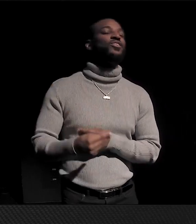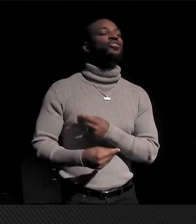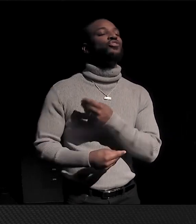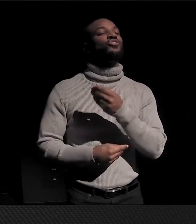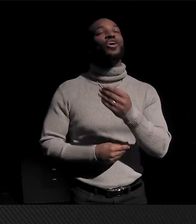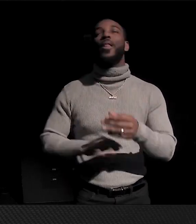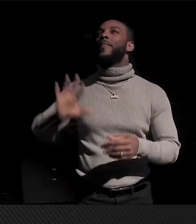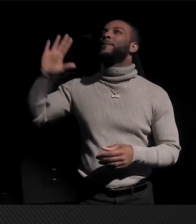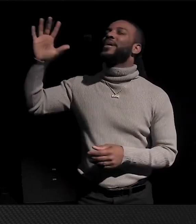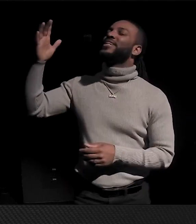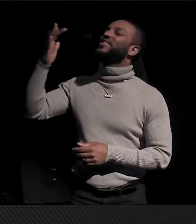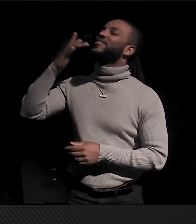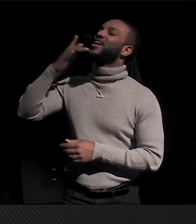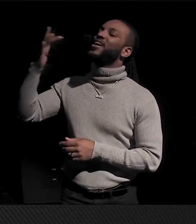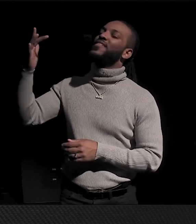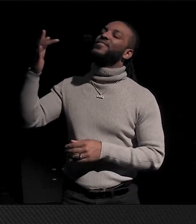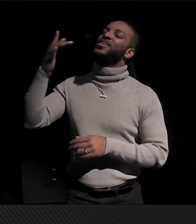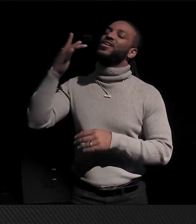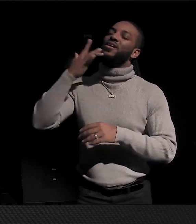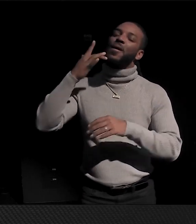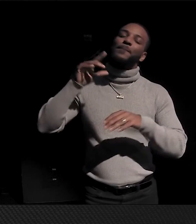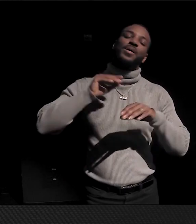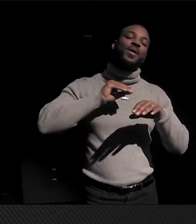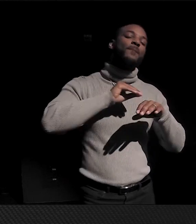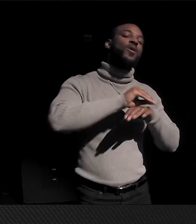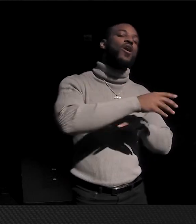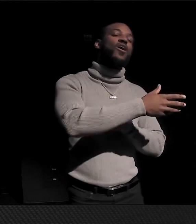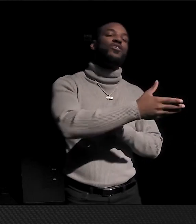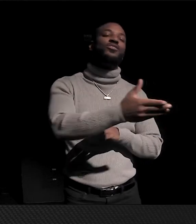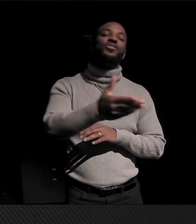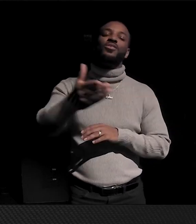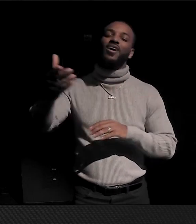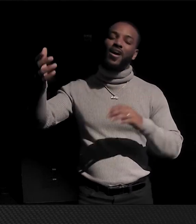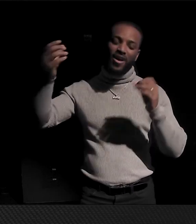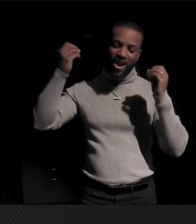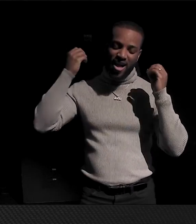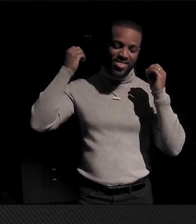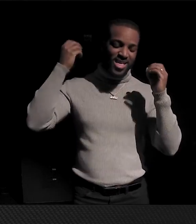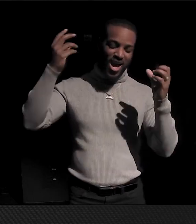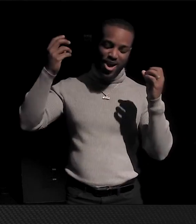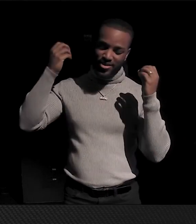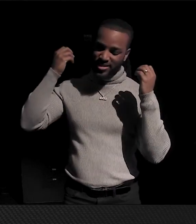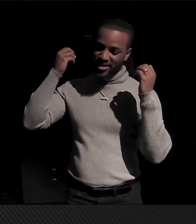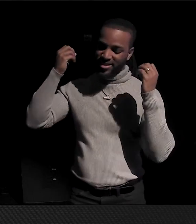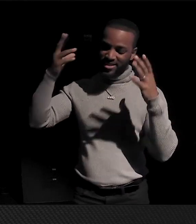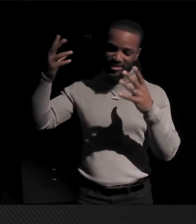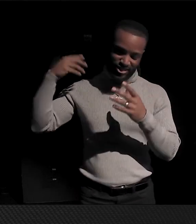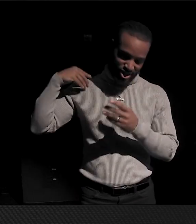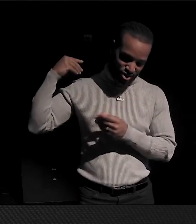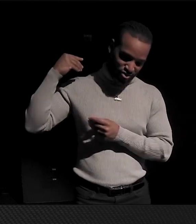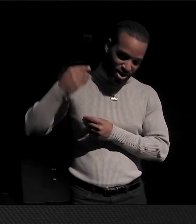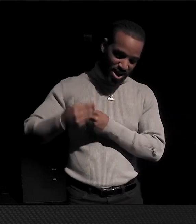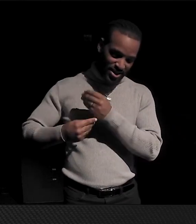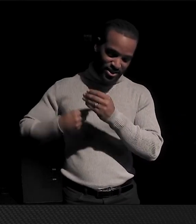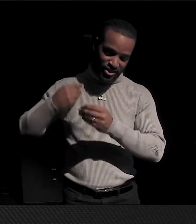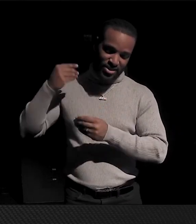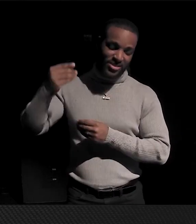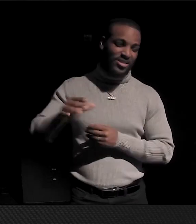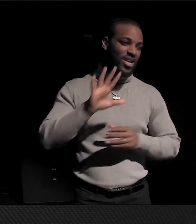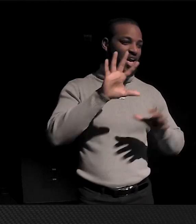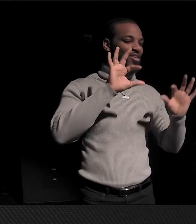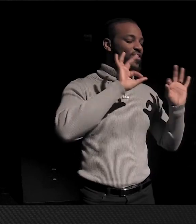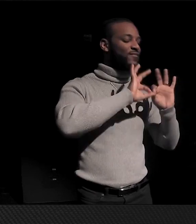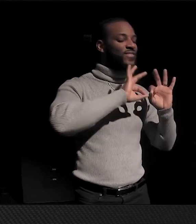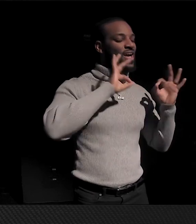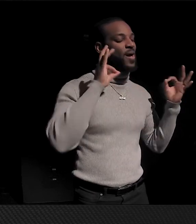their children. May his favor be upon you in a thousand